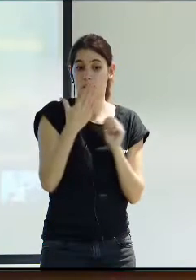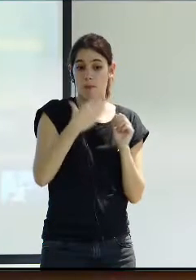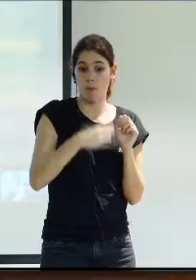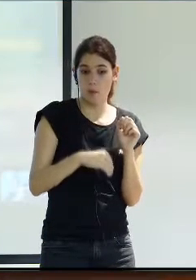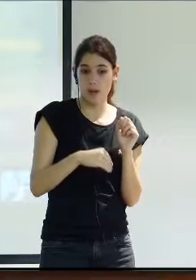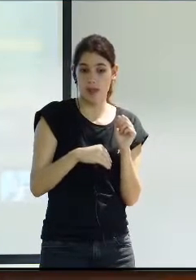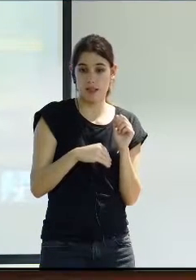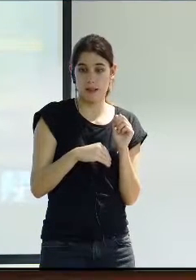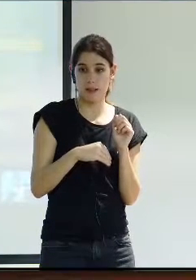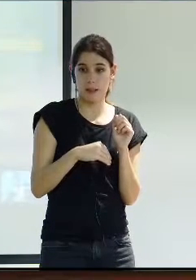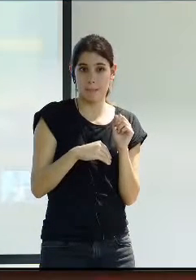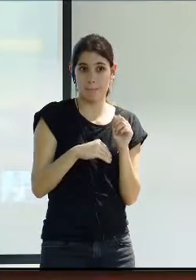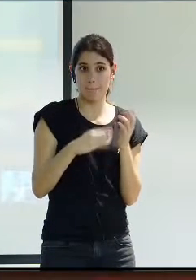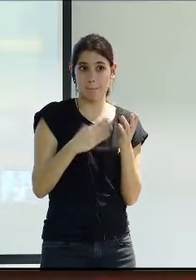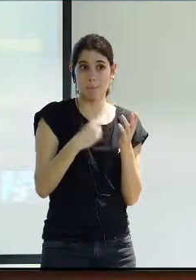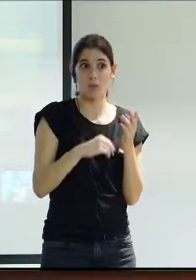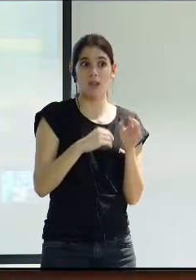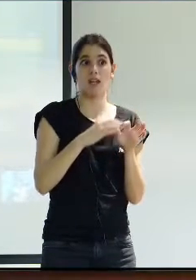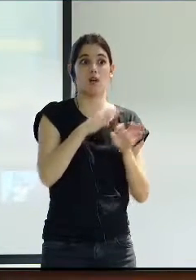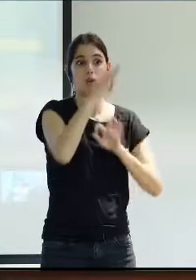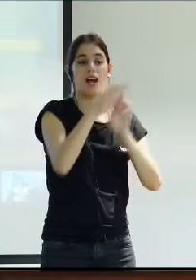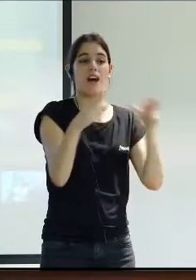many forms, and all forms are